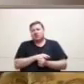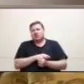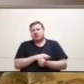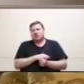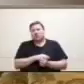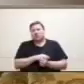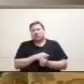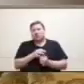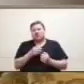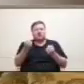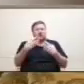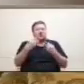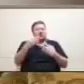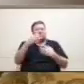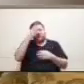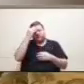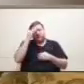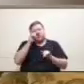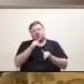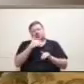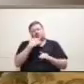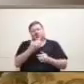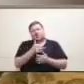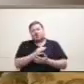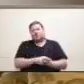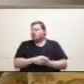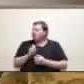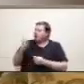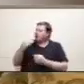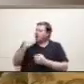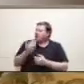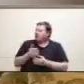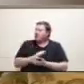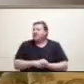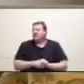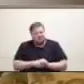give us the information on that. And then Thank you.